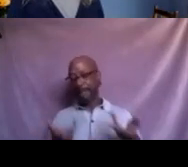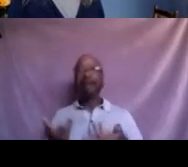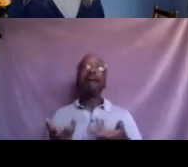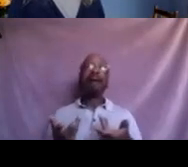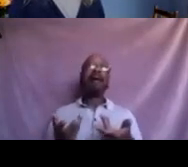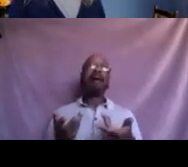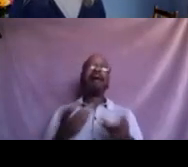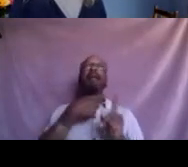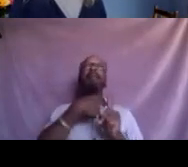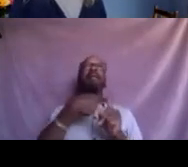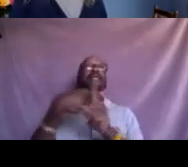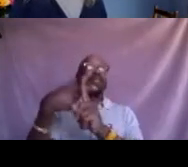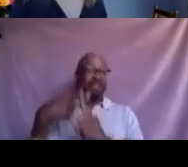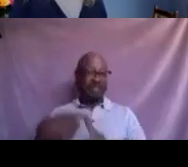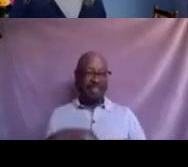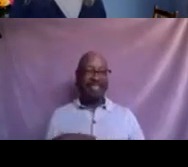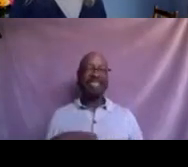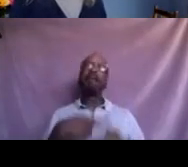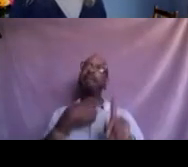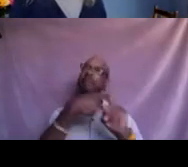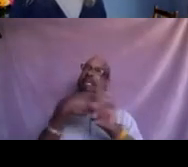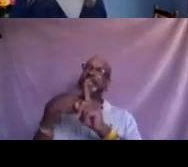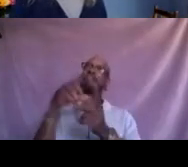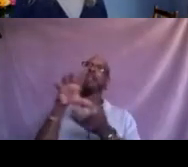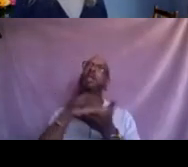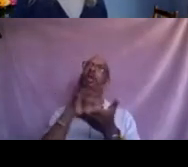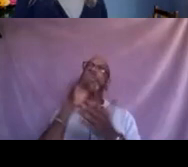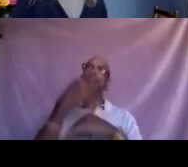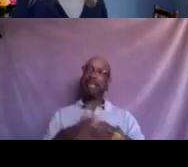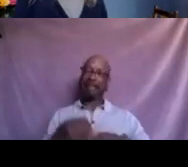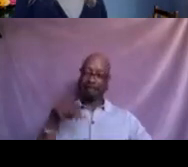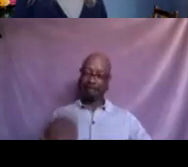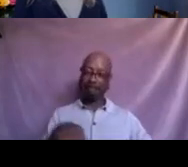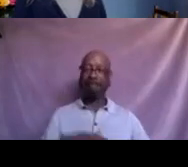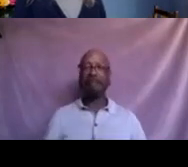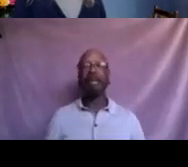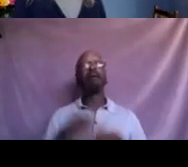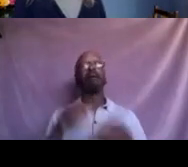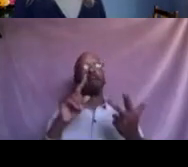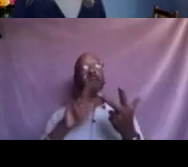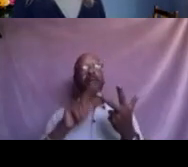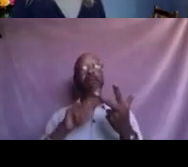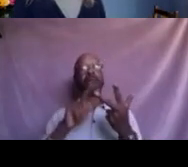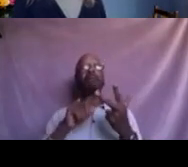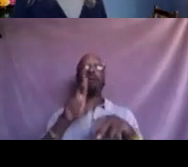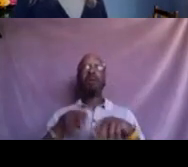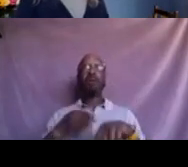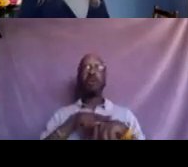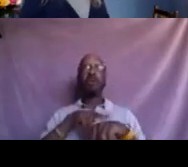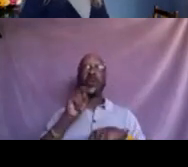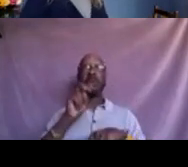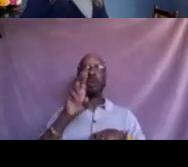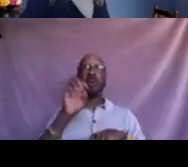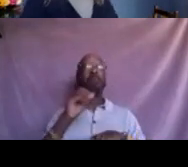productive, that's the word I'm looking for, a productive learning space. And then our last norm today is one of my favorite norms. It's to take what you